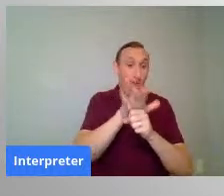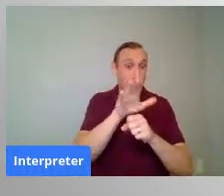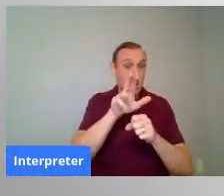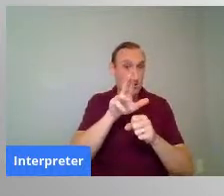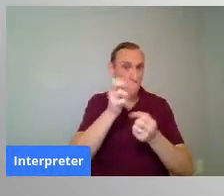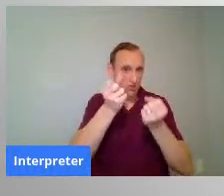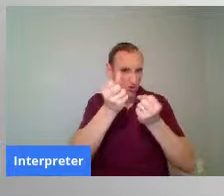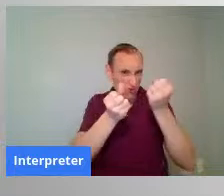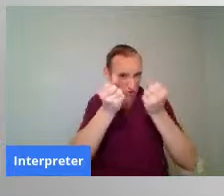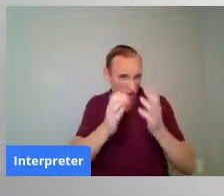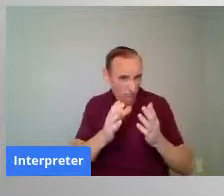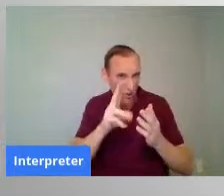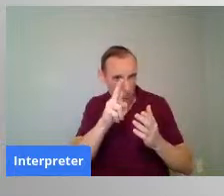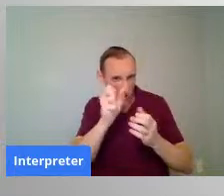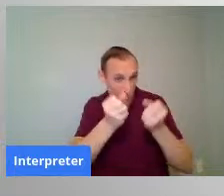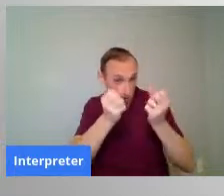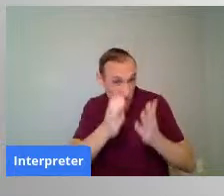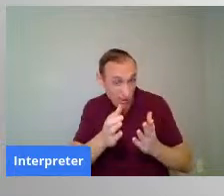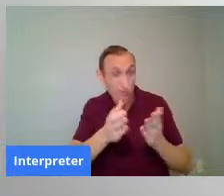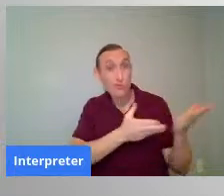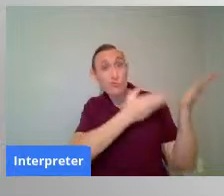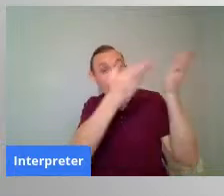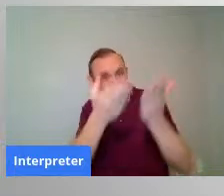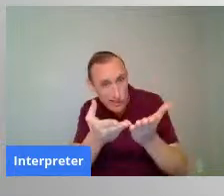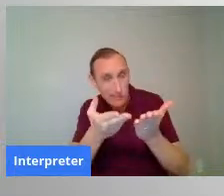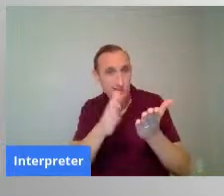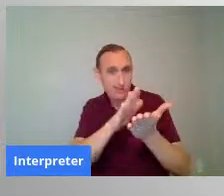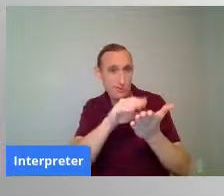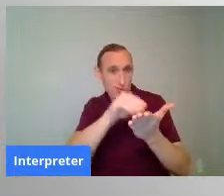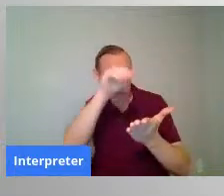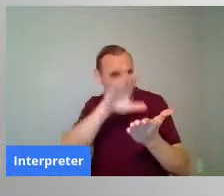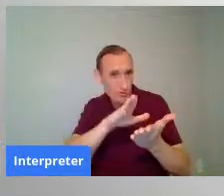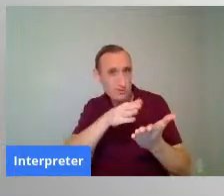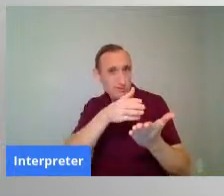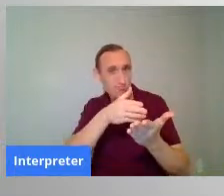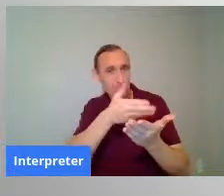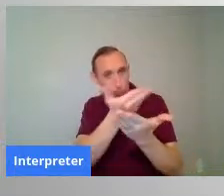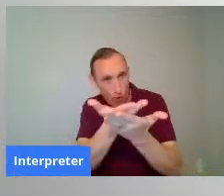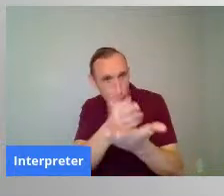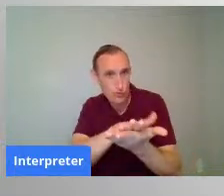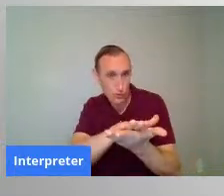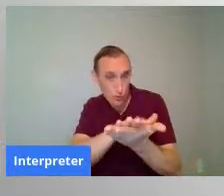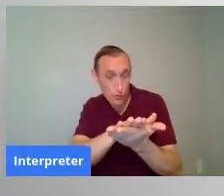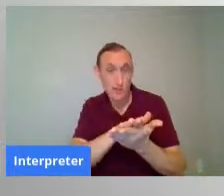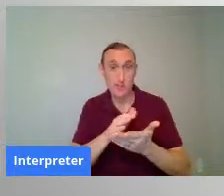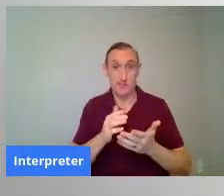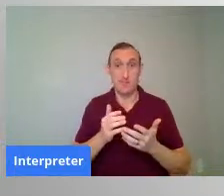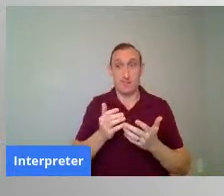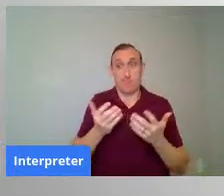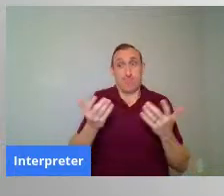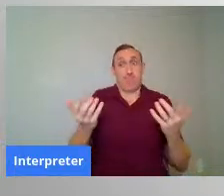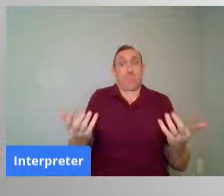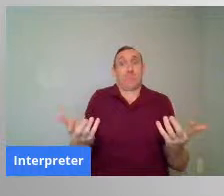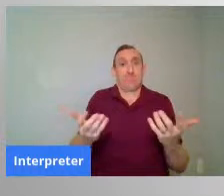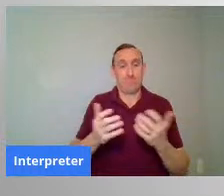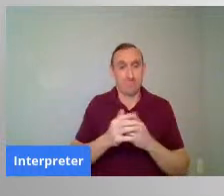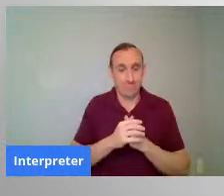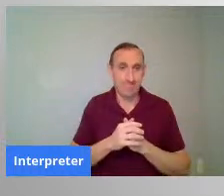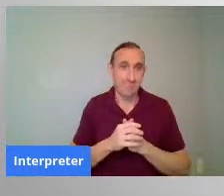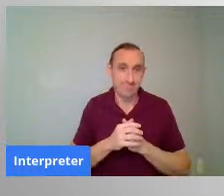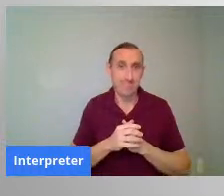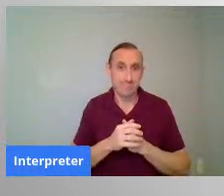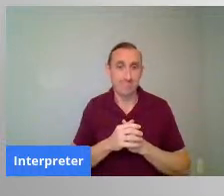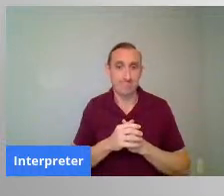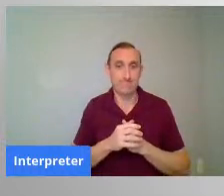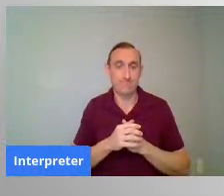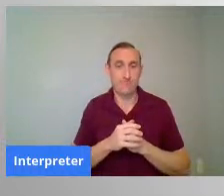to balance, not at all in disagreement with you. And we've pushed today, believe it or not, we started out with a hybrid, more of a